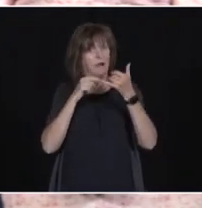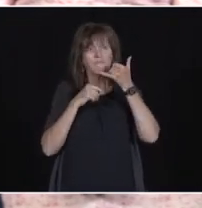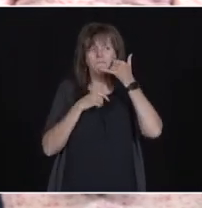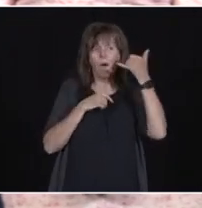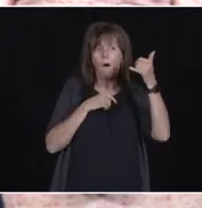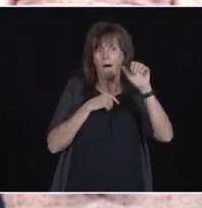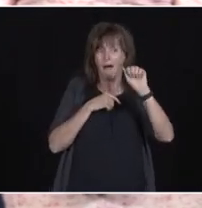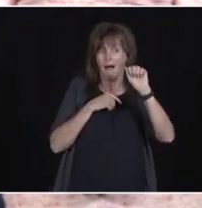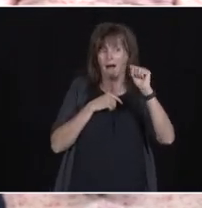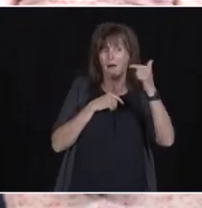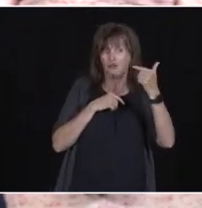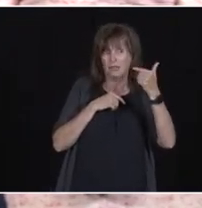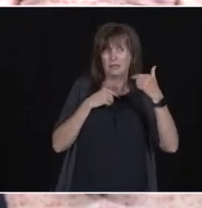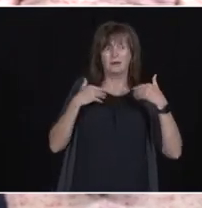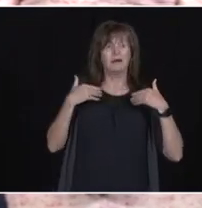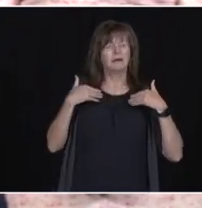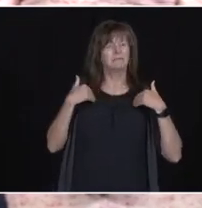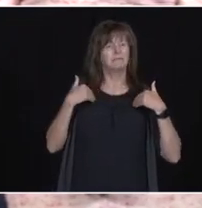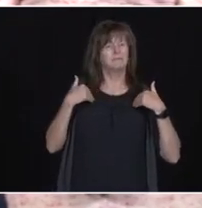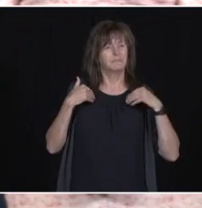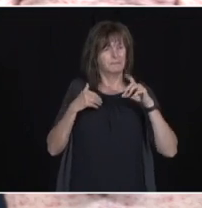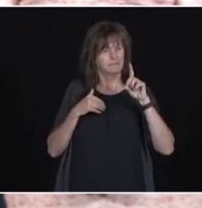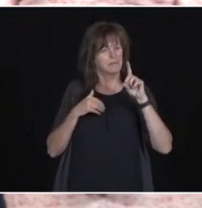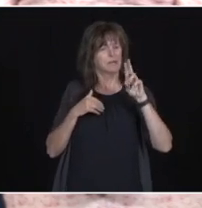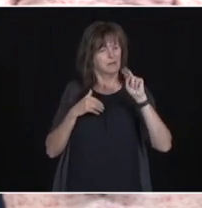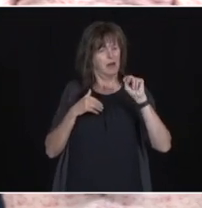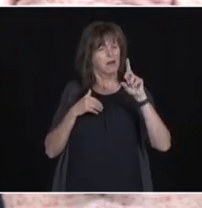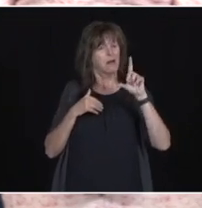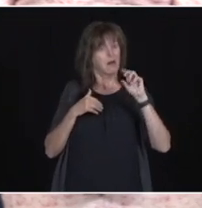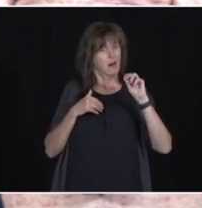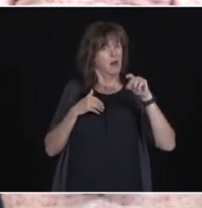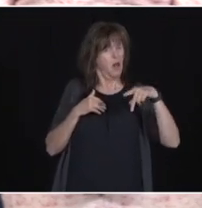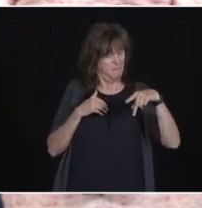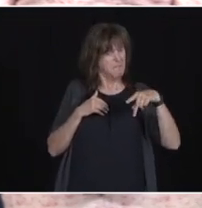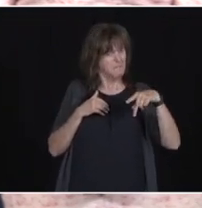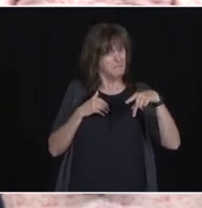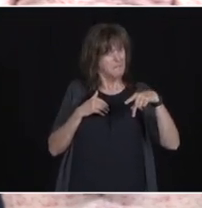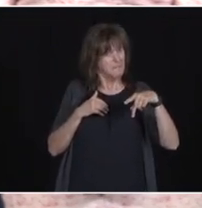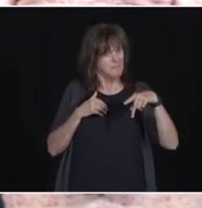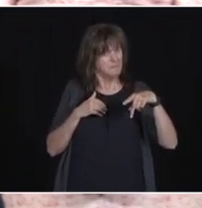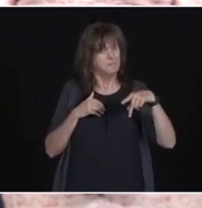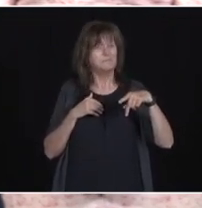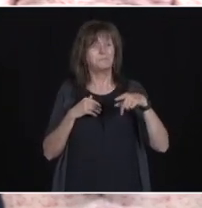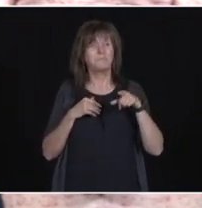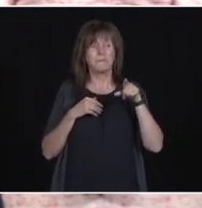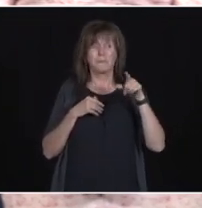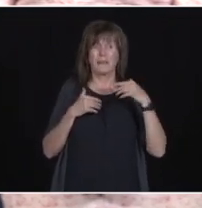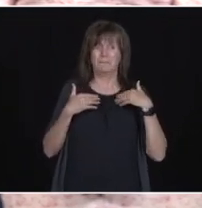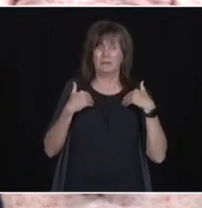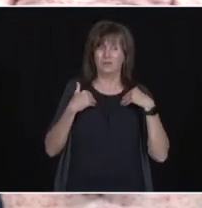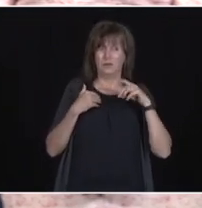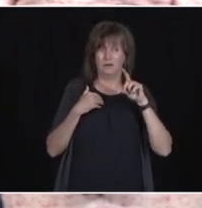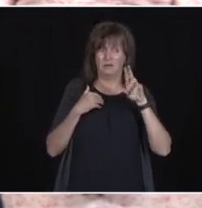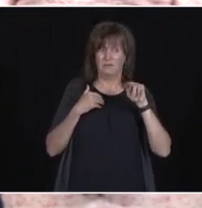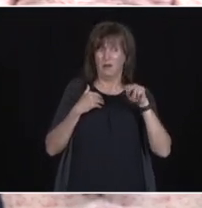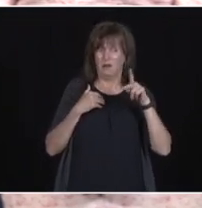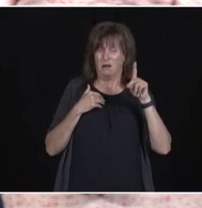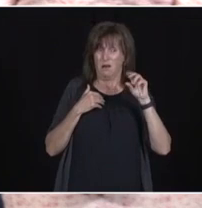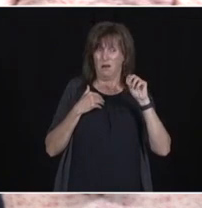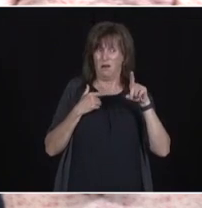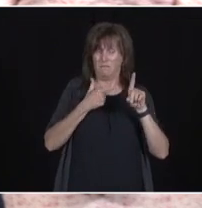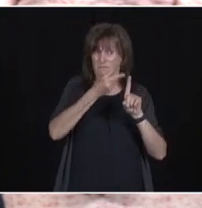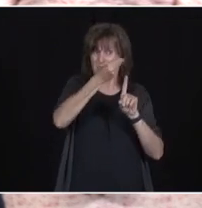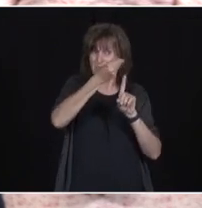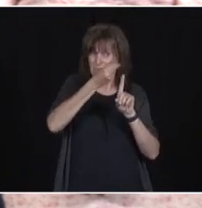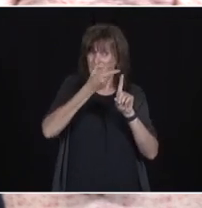and they were concerned, and Minister Dunlop told me a story. She went down and talked to the restaurants and so on and so